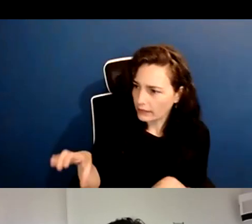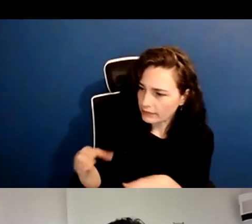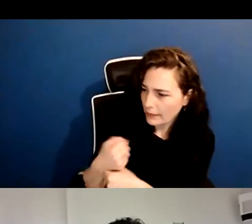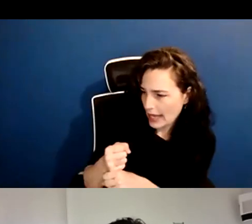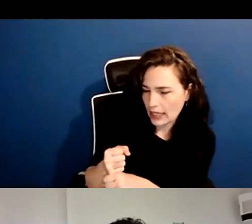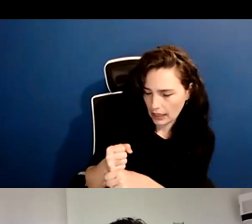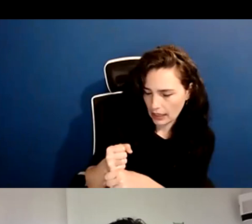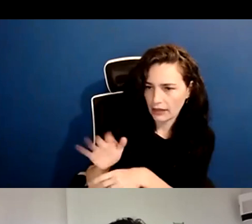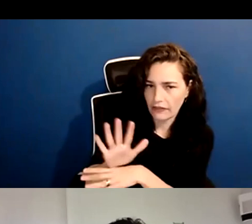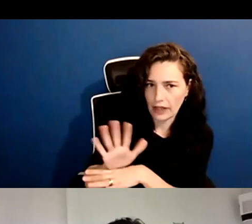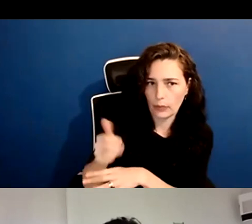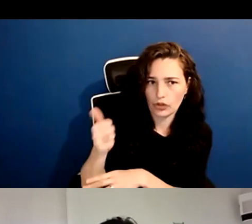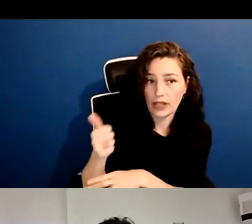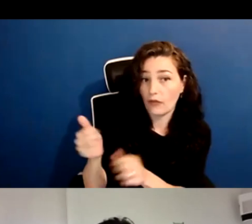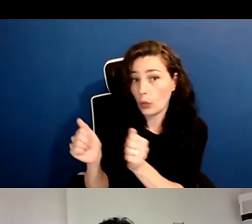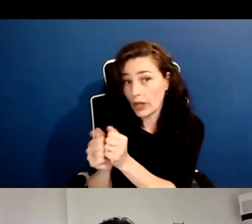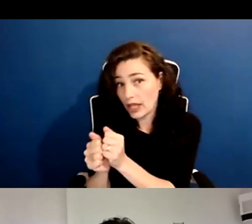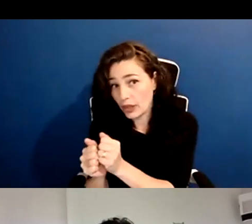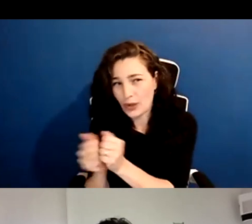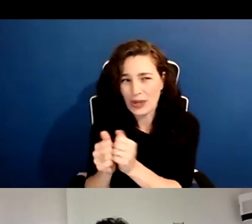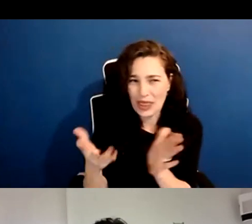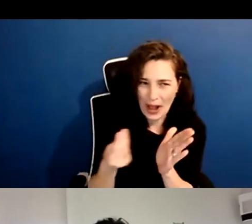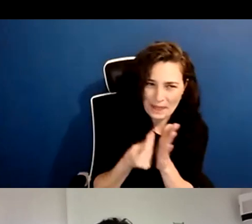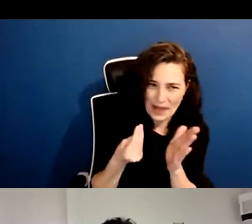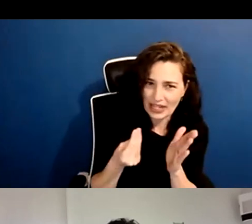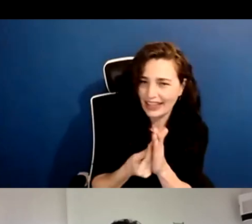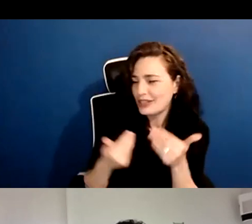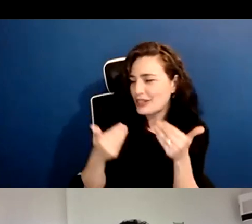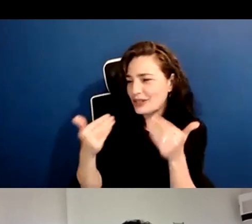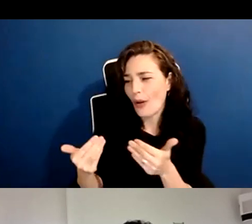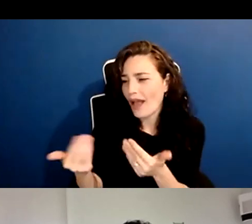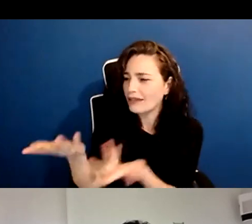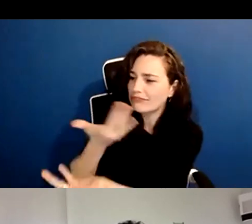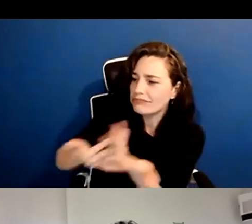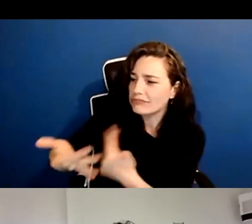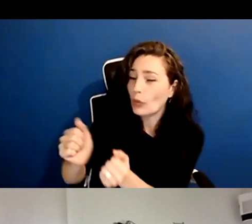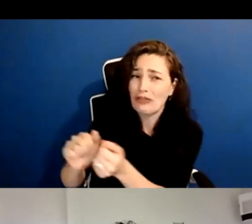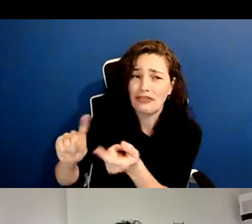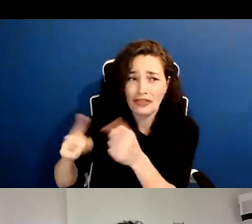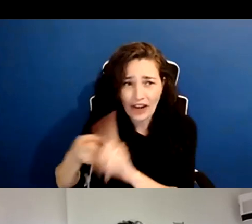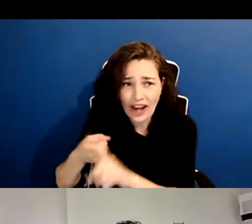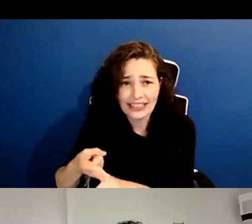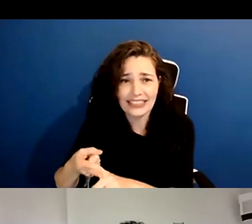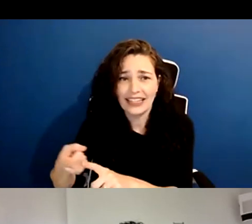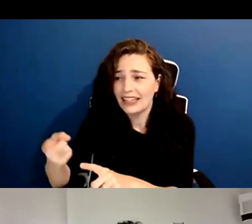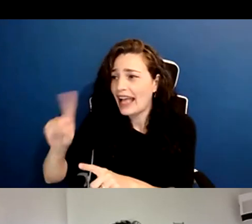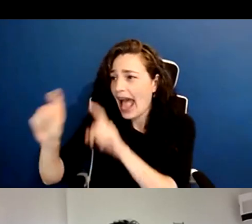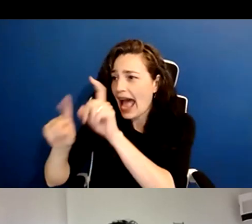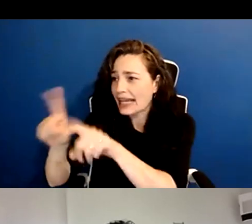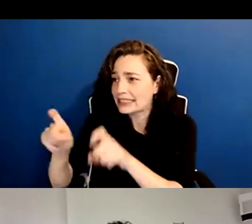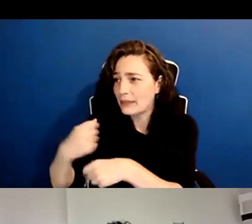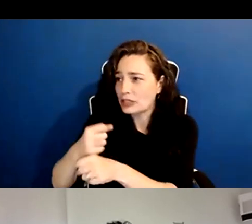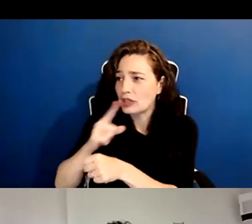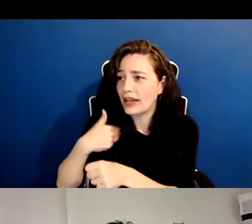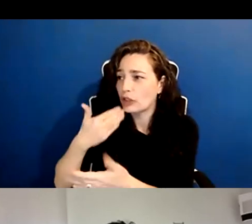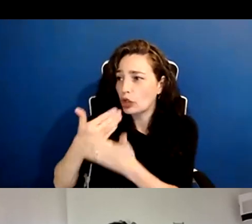We've got friends and then they'll help you with a good camera, good sound. So that's kind of how we approached the